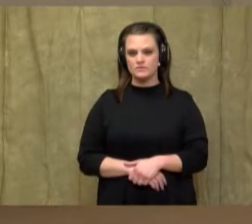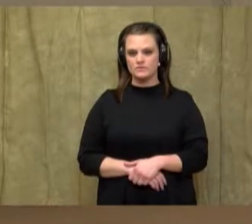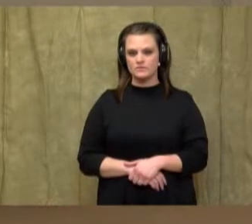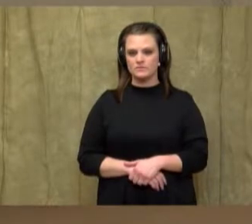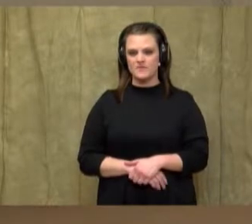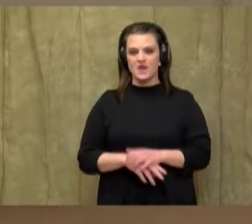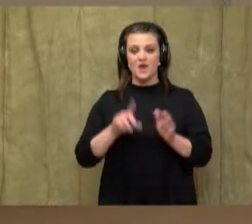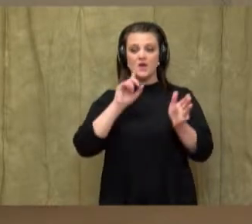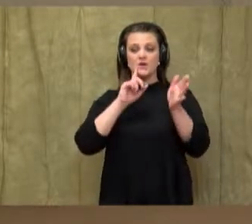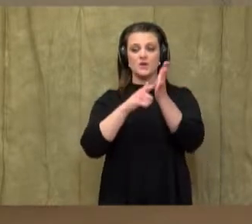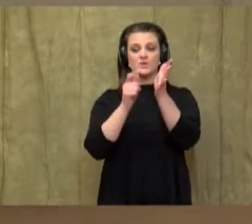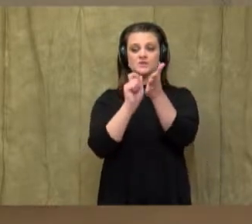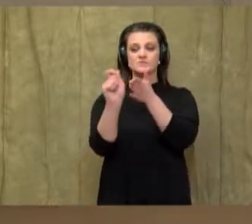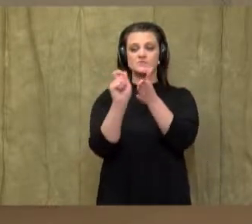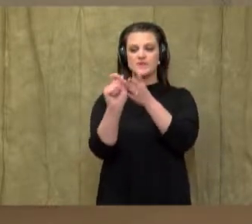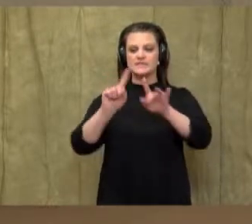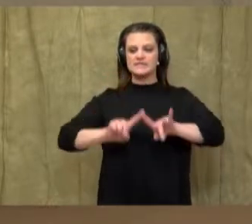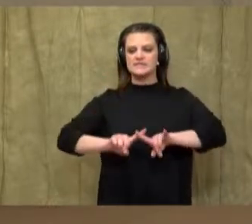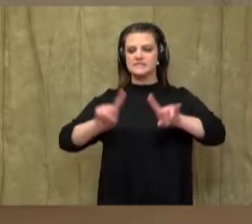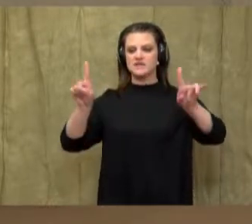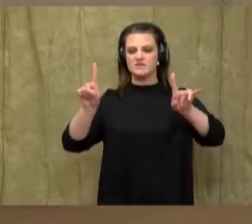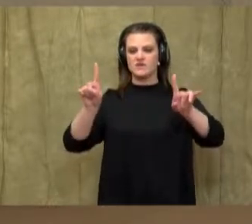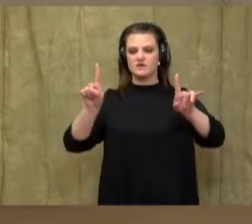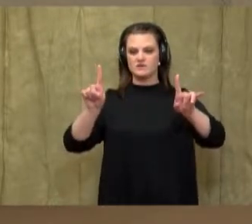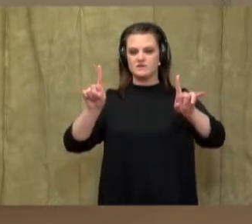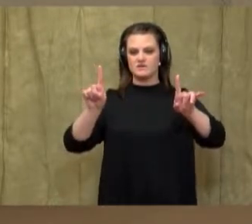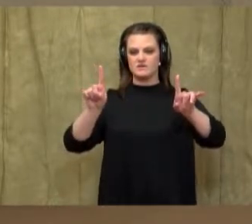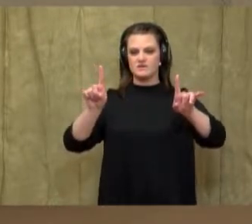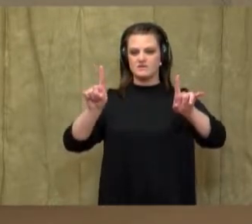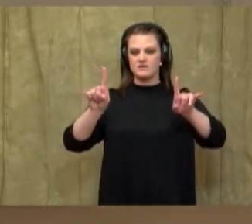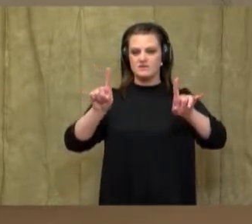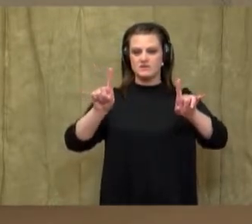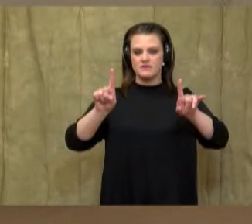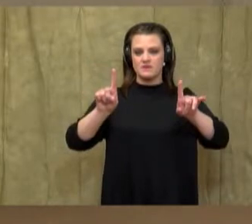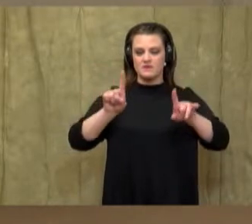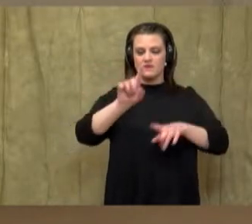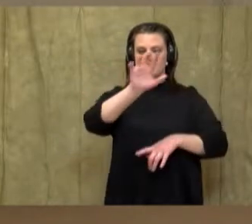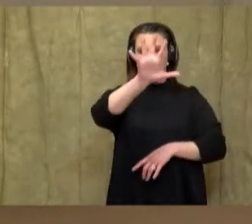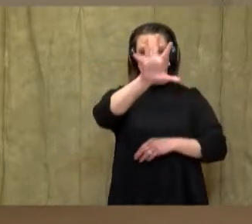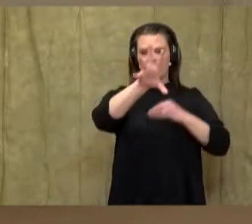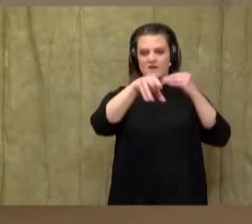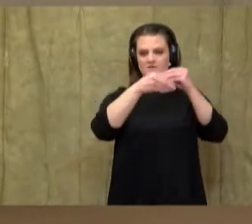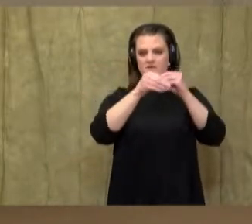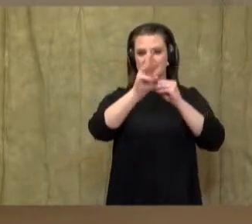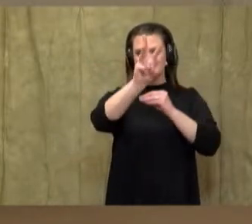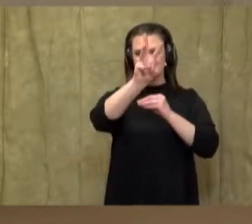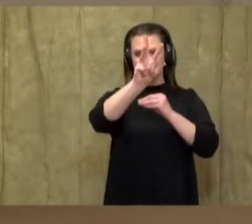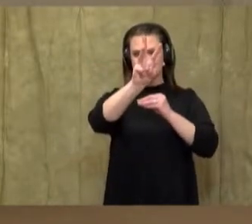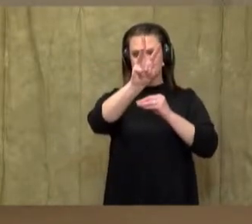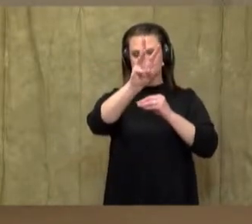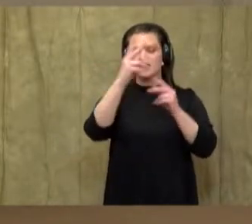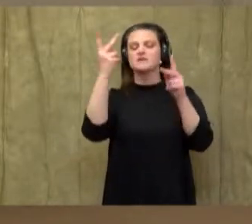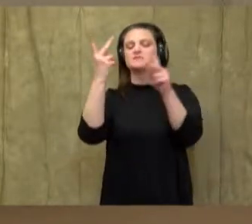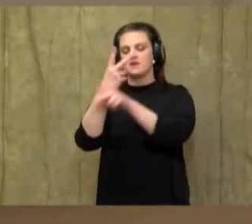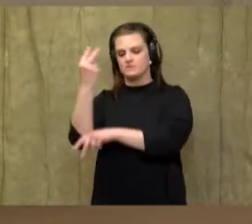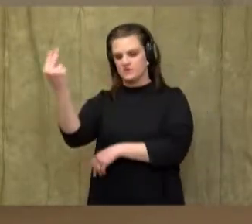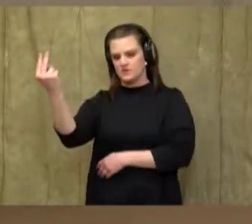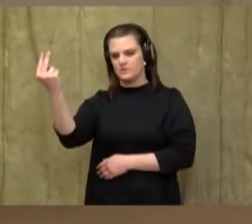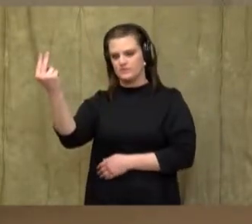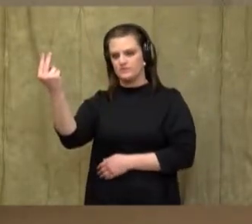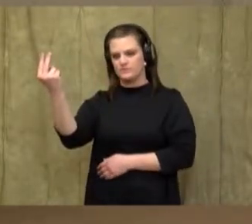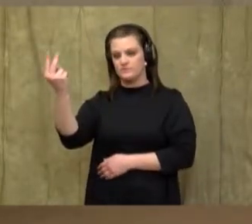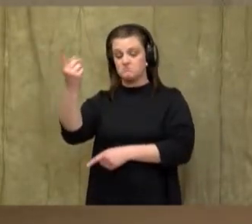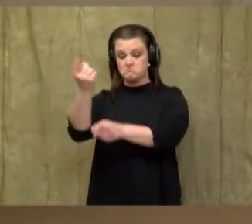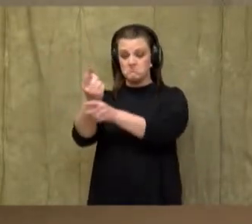written differently. 2 times the sum of 5 and 6. I said 5 and 6 times 2. That's